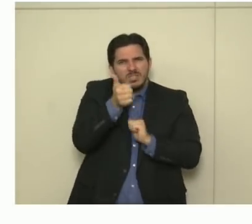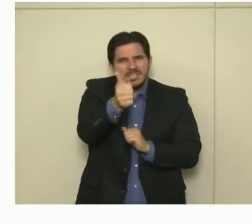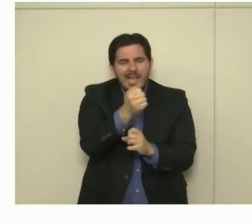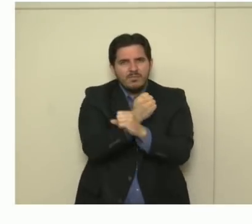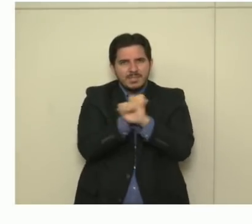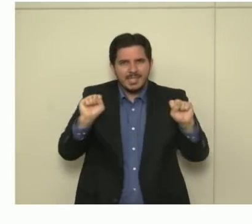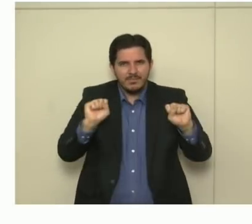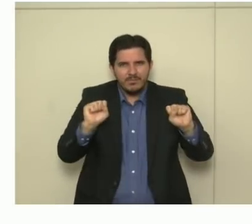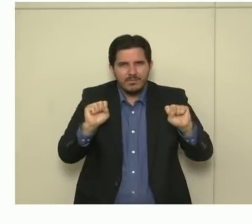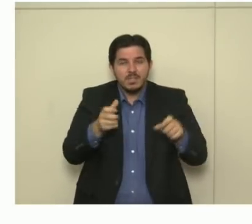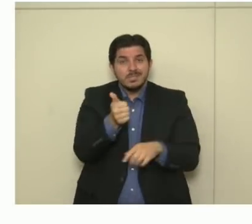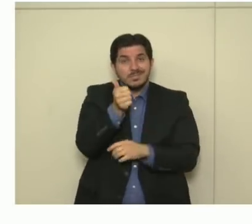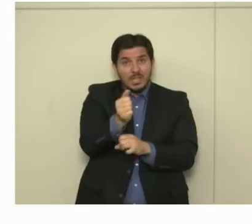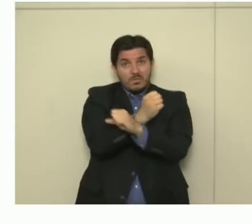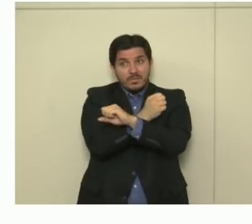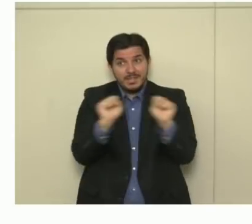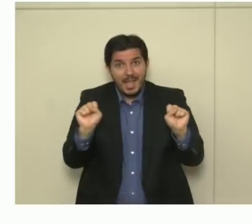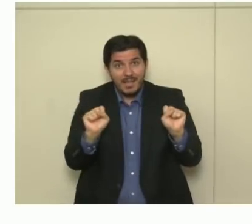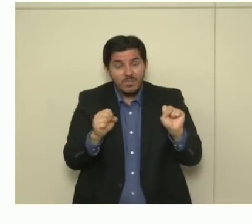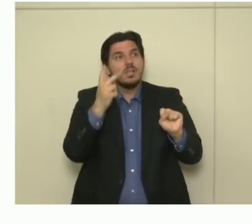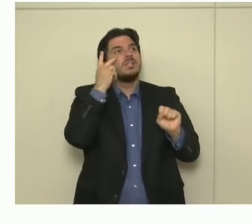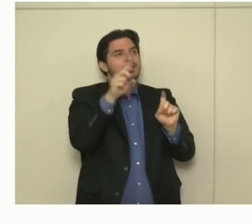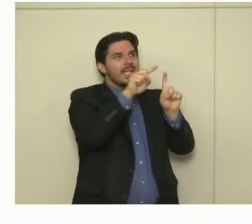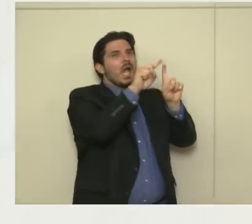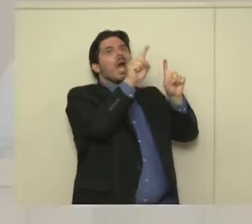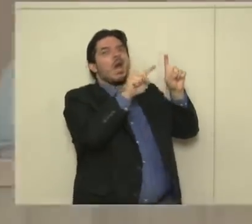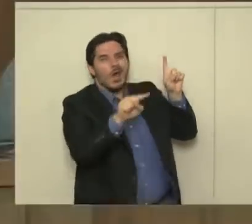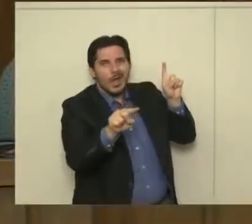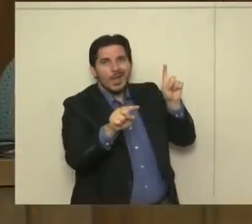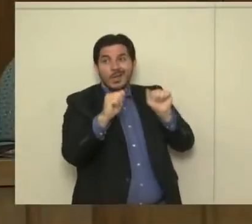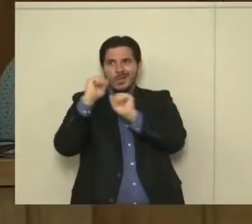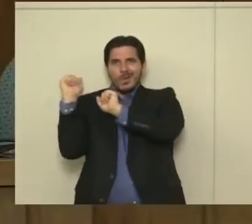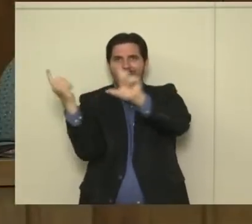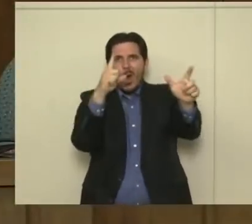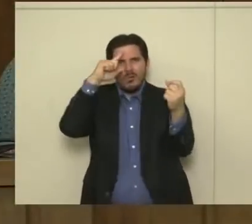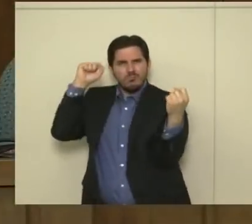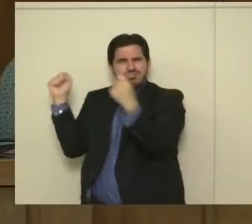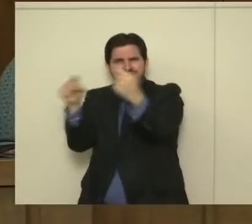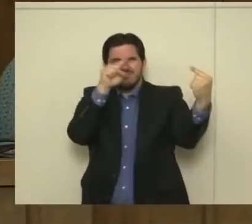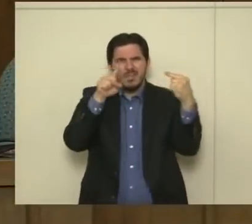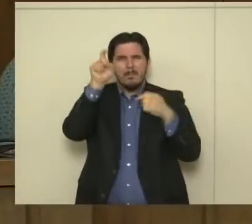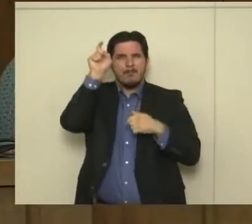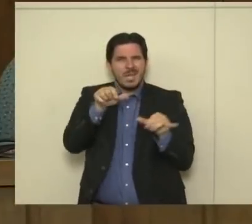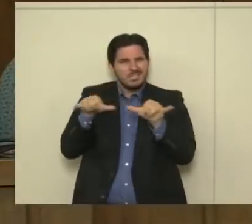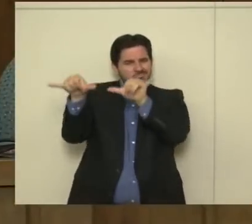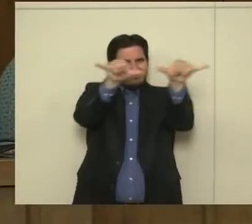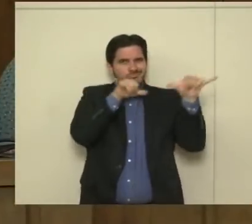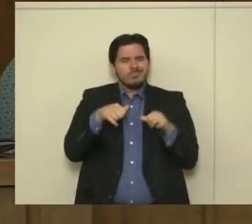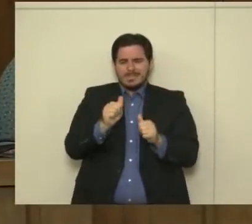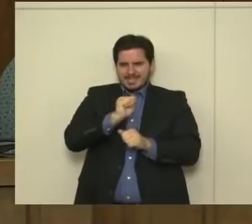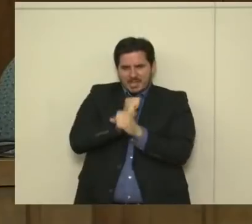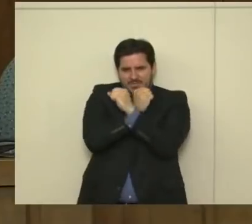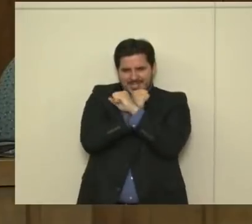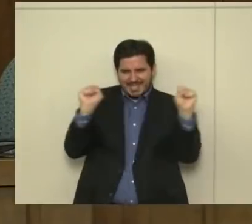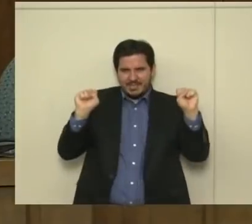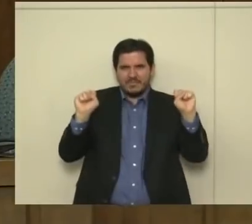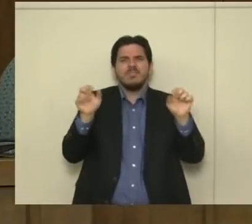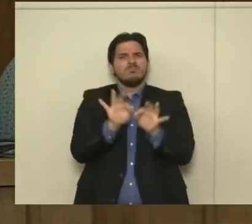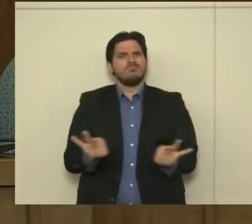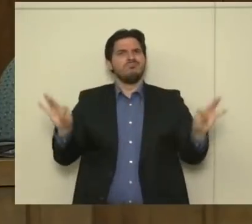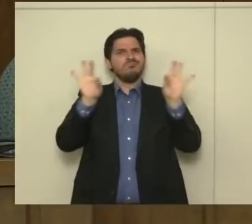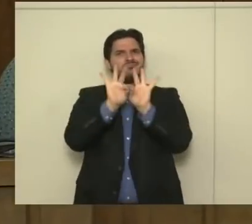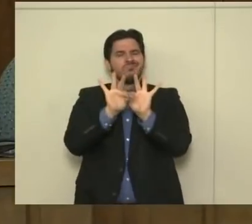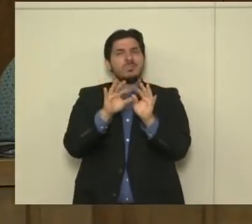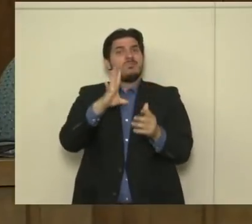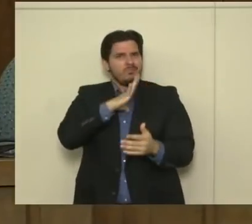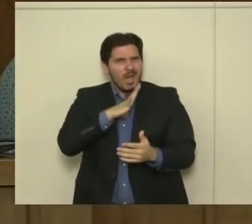curves back down, is staying more safe and being more careful. So let's keep that curve down, New Mexico. Let's be safe,